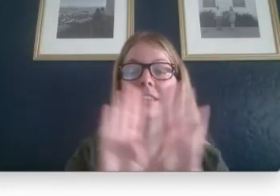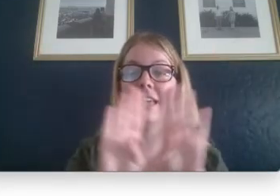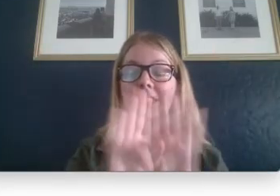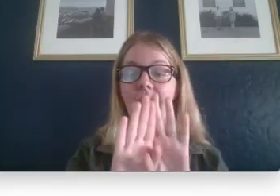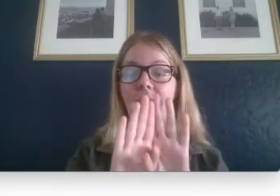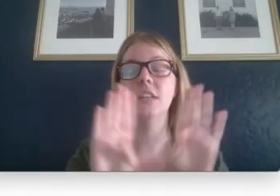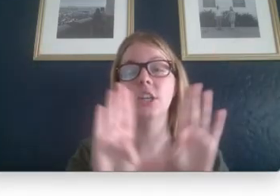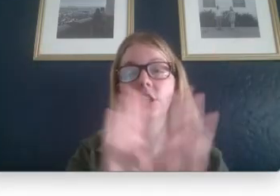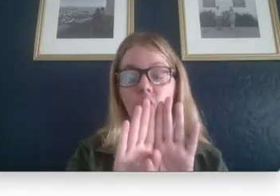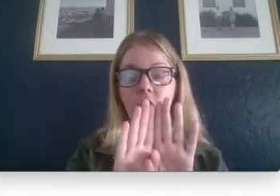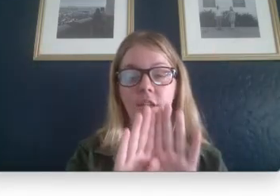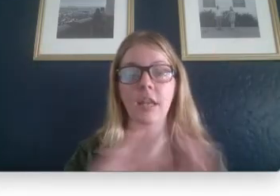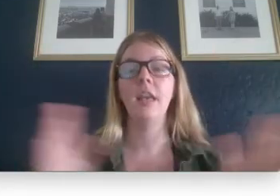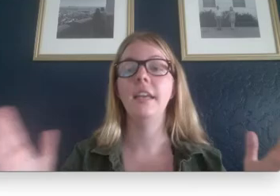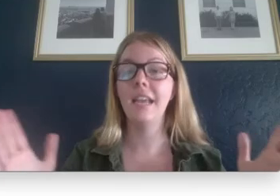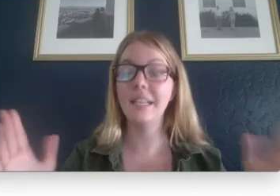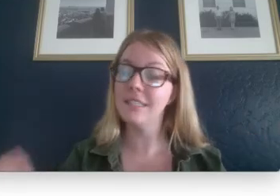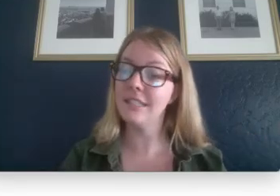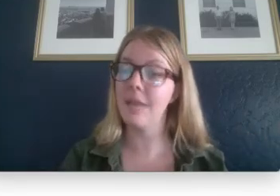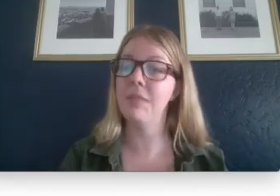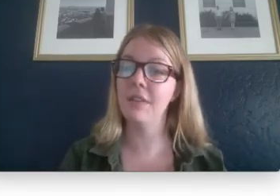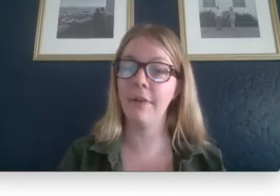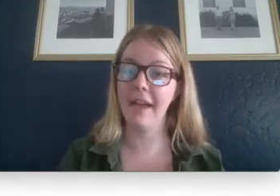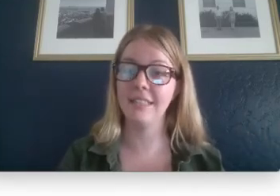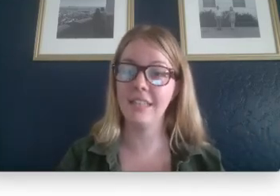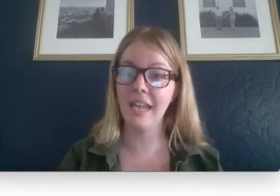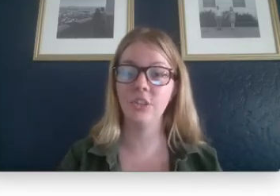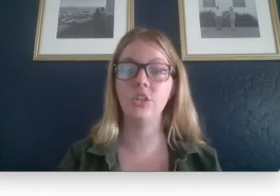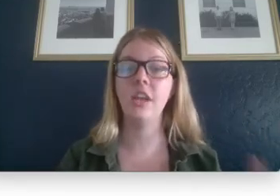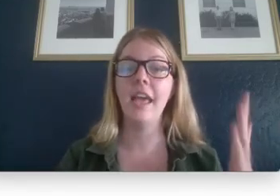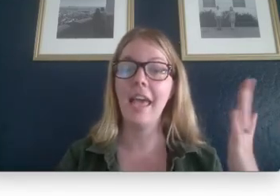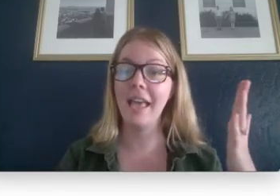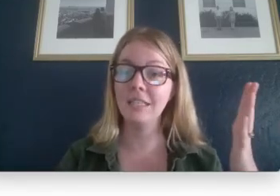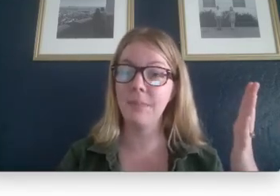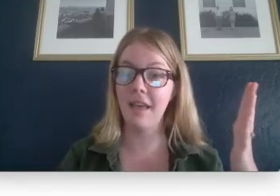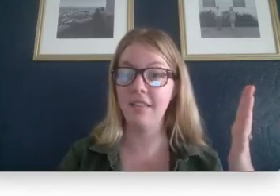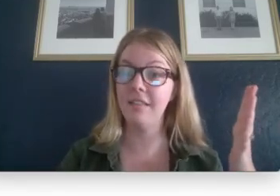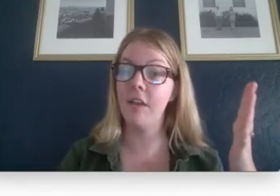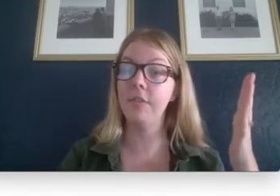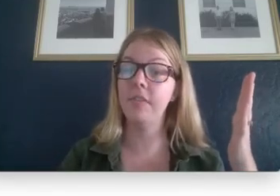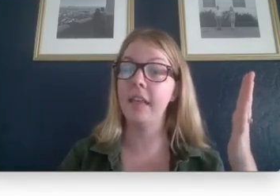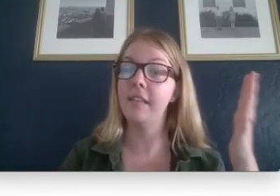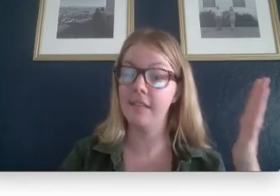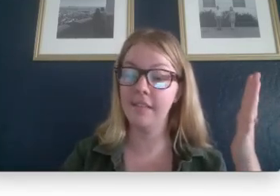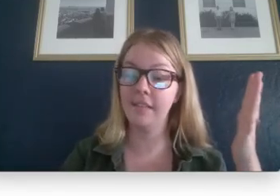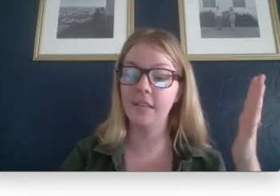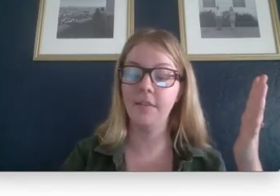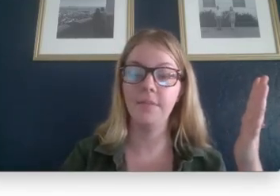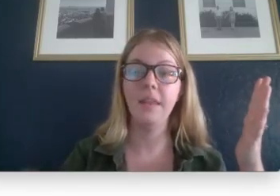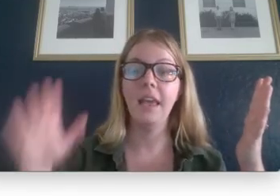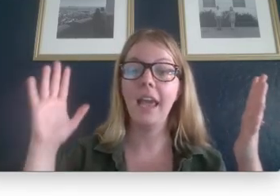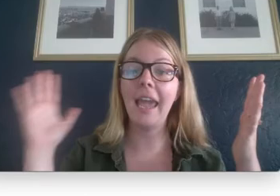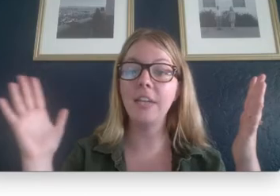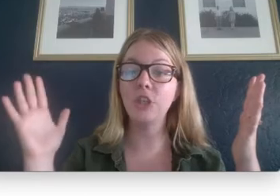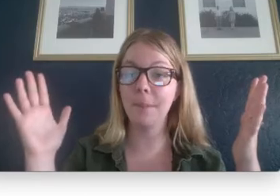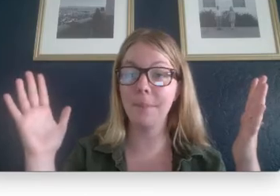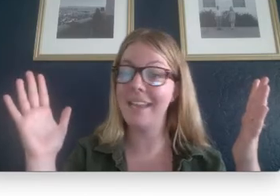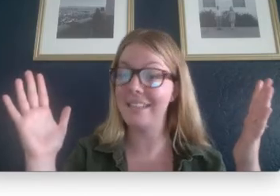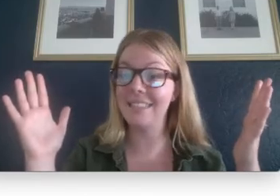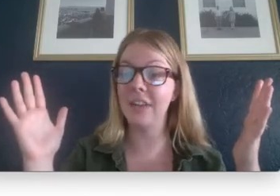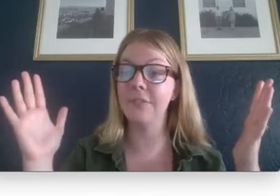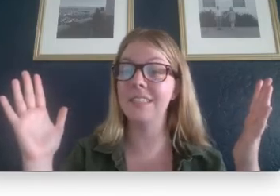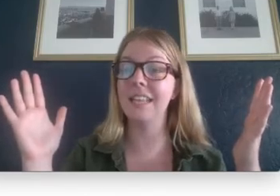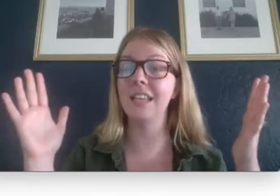together they say ch. It's the same thing for S and H. S by itself says s, H